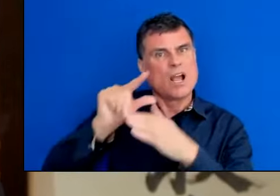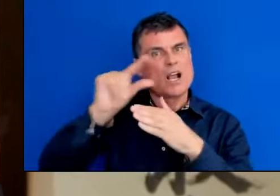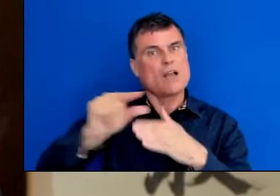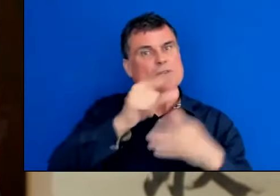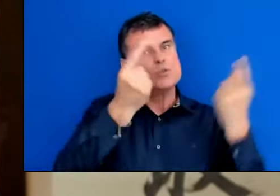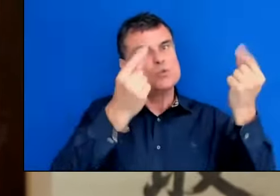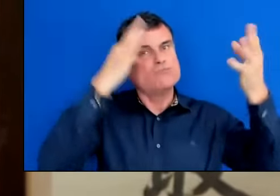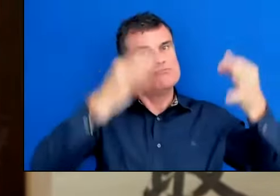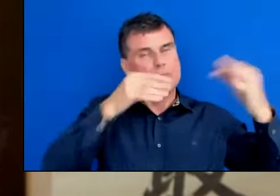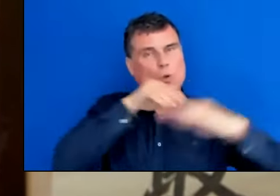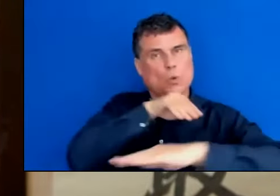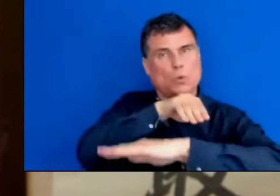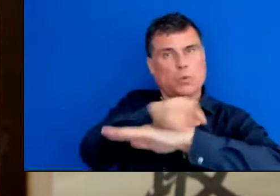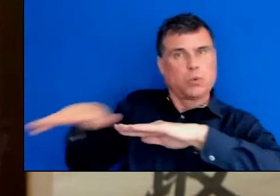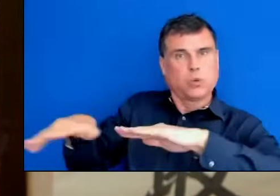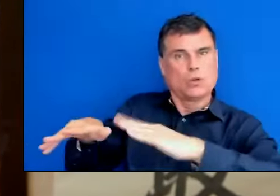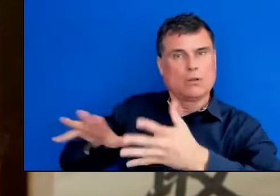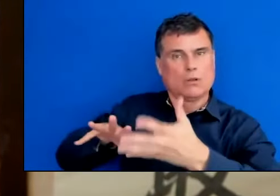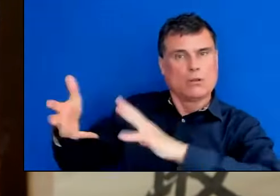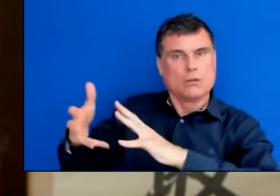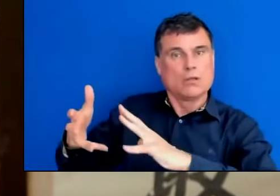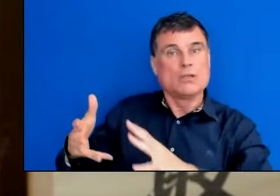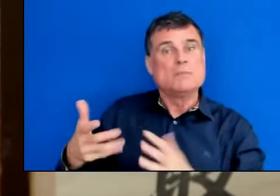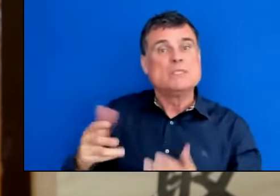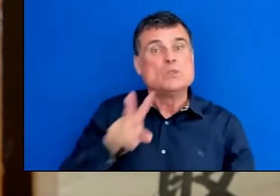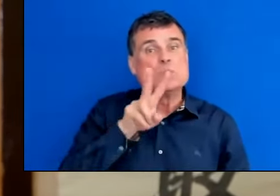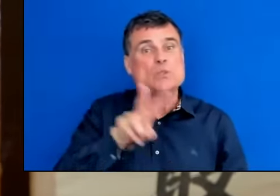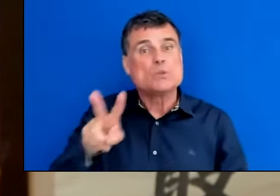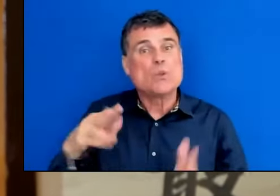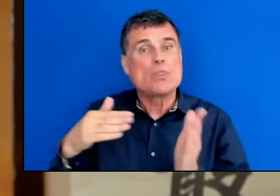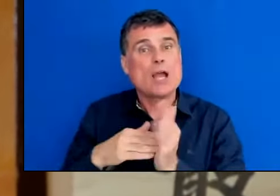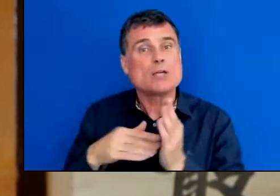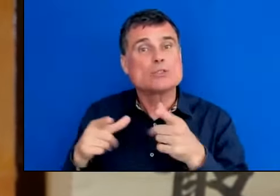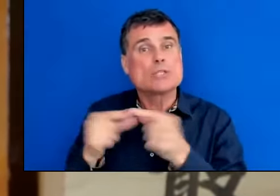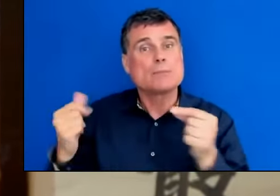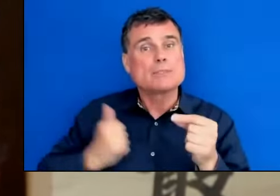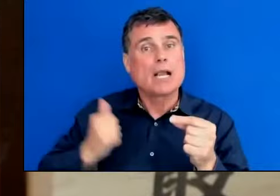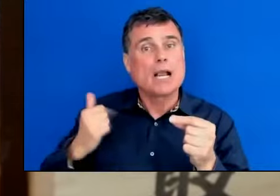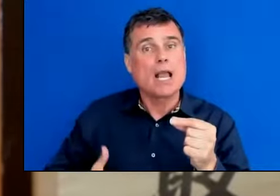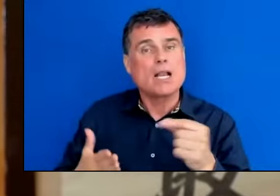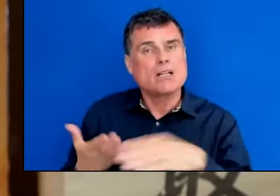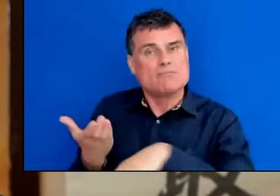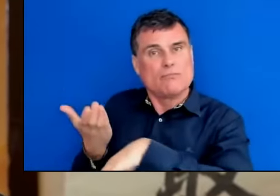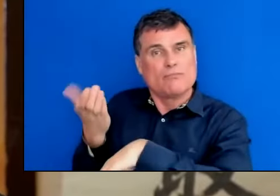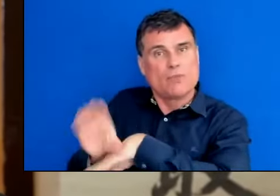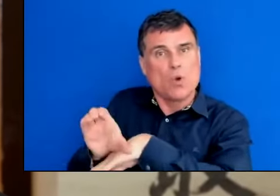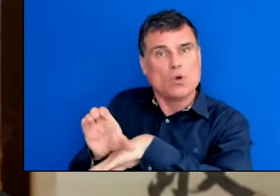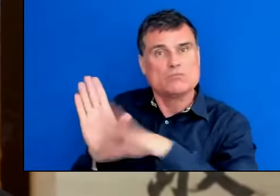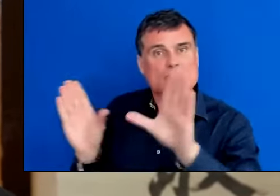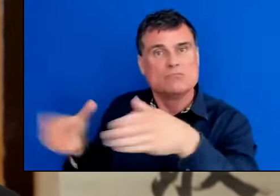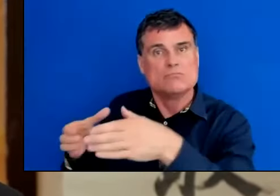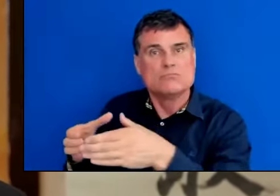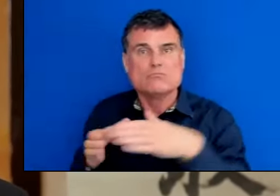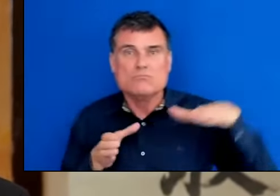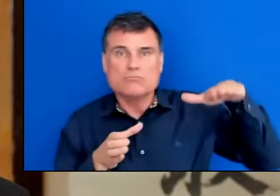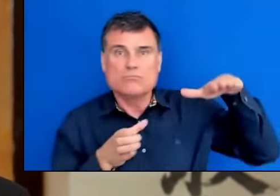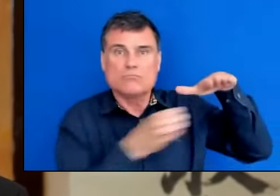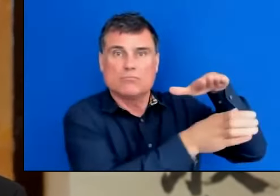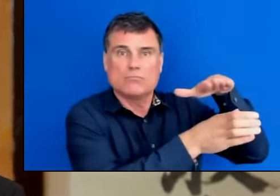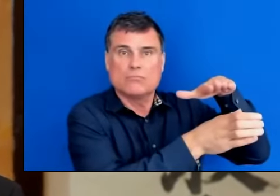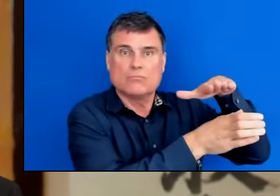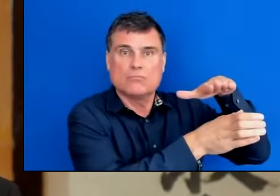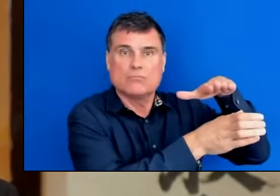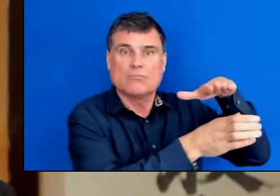actions during the Second World War, which led to 22,000 Japanese Canadians being forced to leave their homes